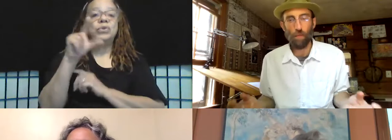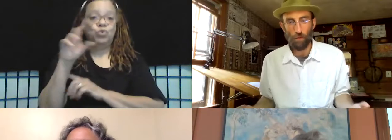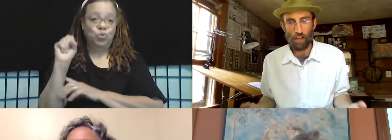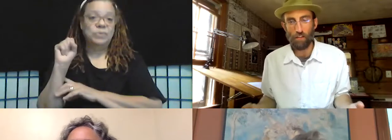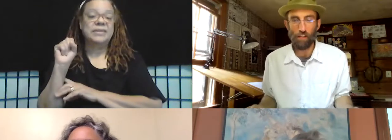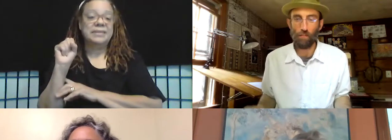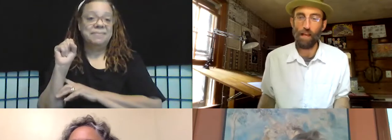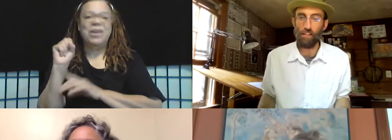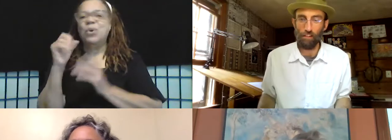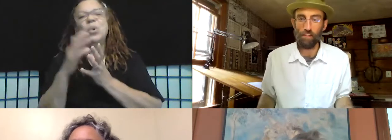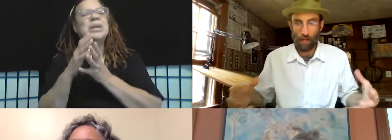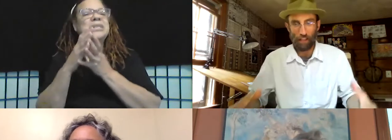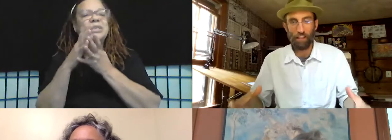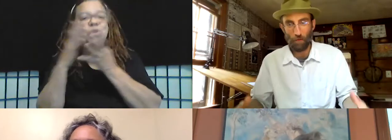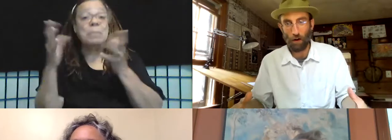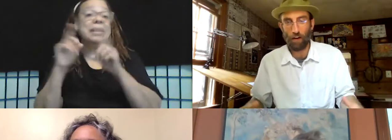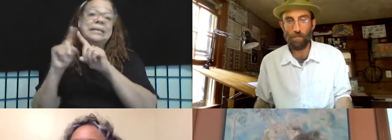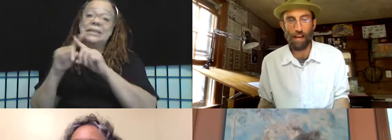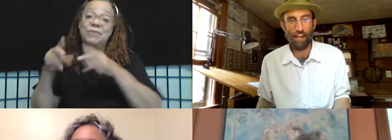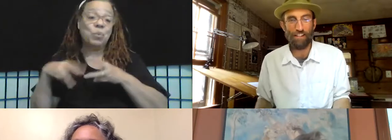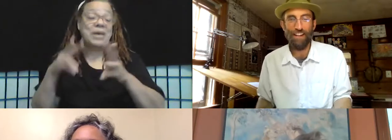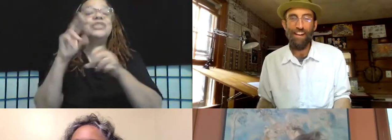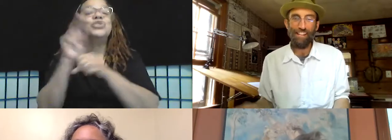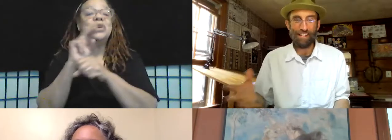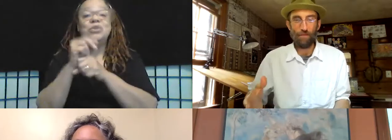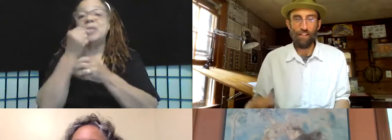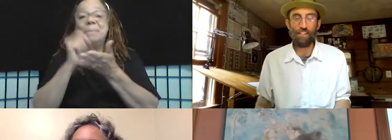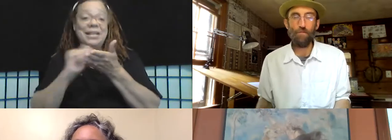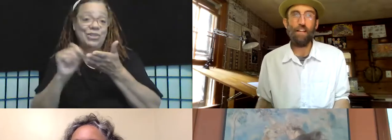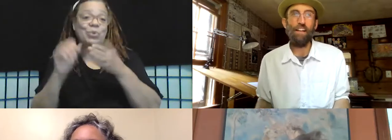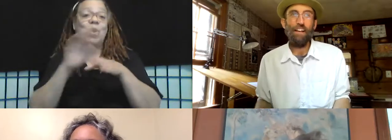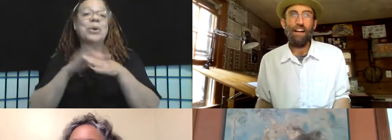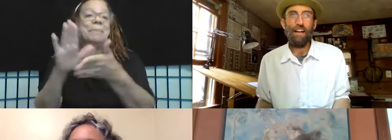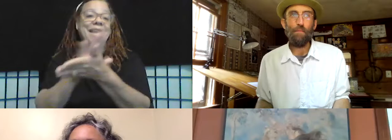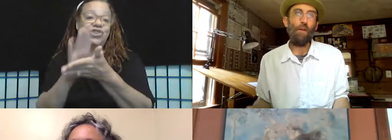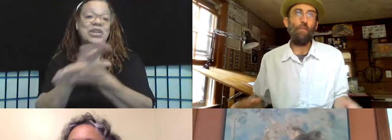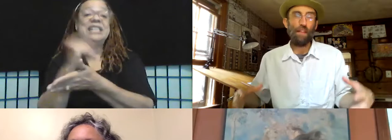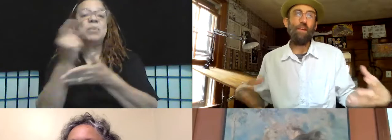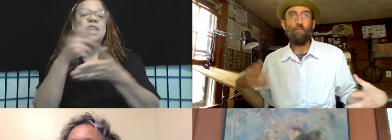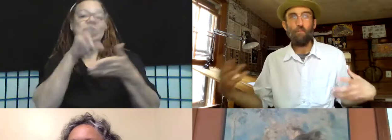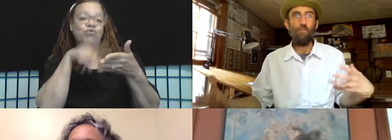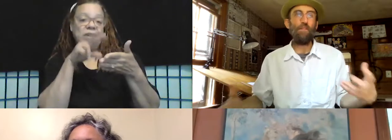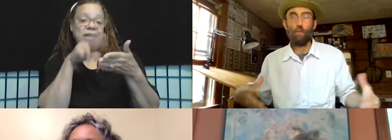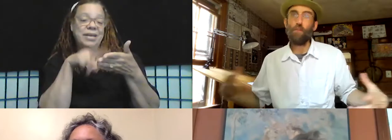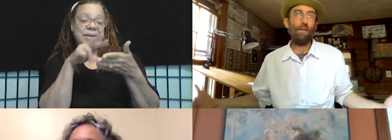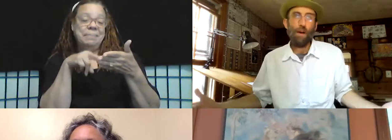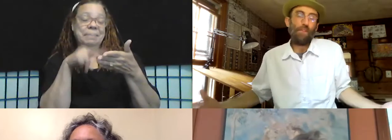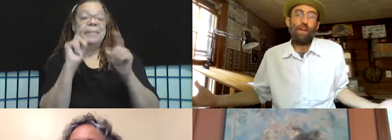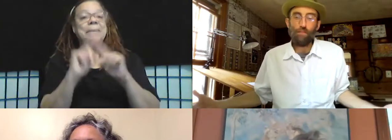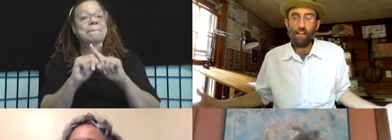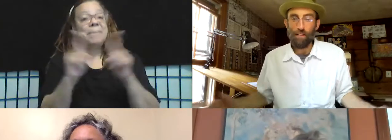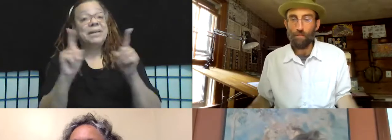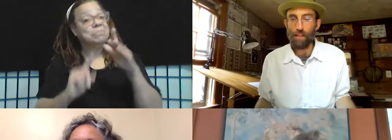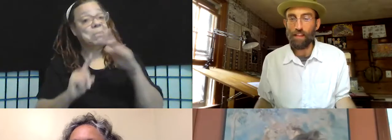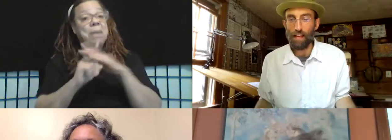only so many ways you can use a pencil to make a clear mark on a page that someone else can read. But then, so those come up,